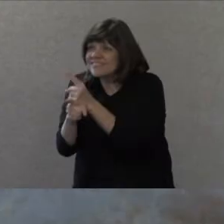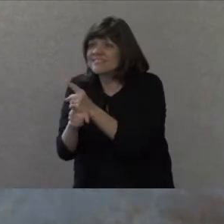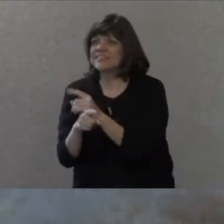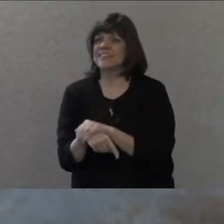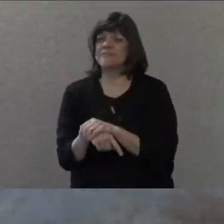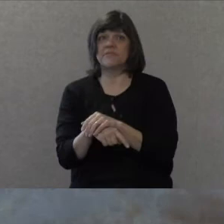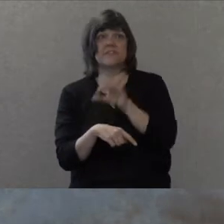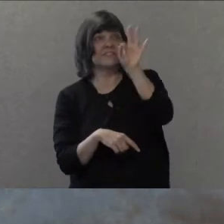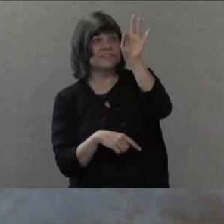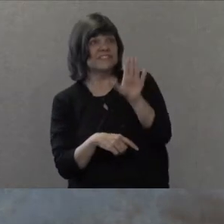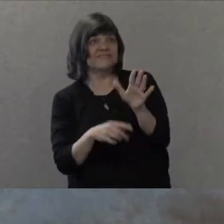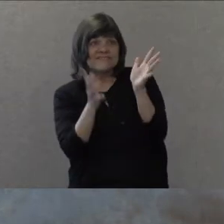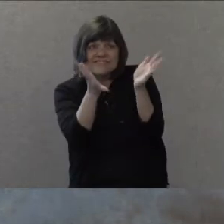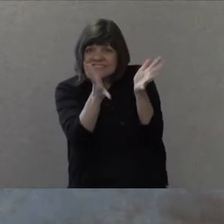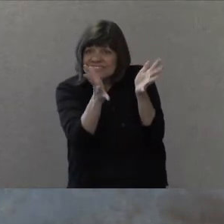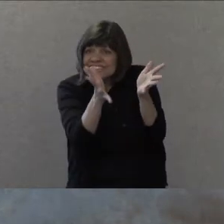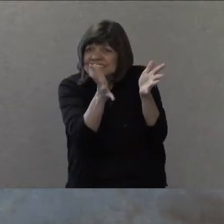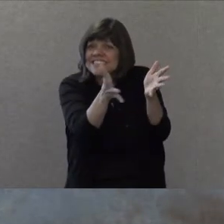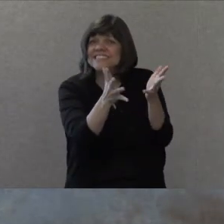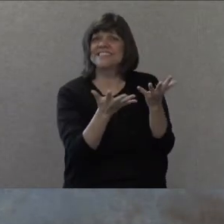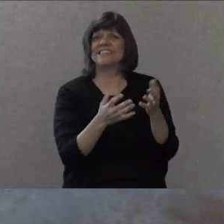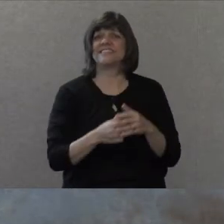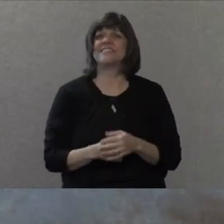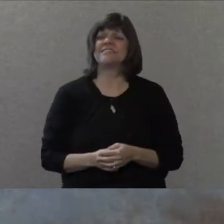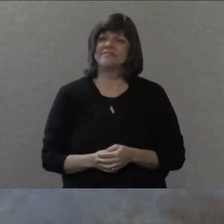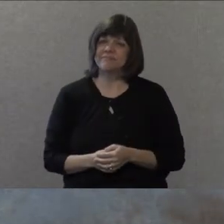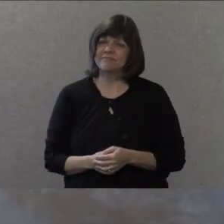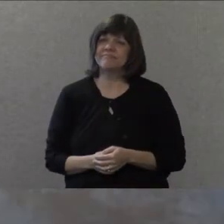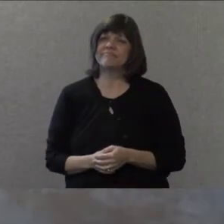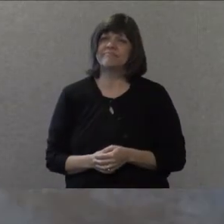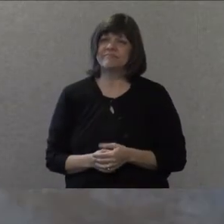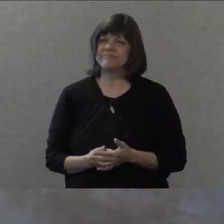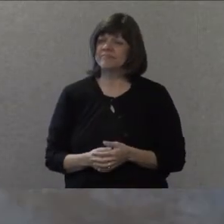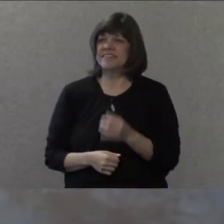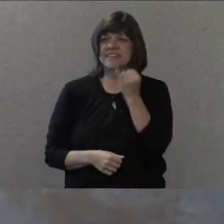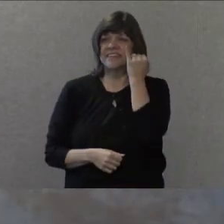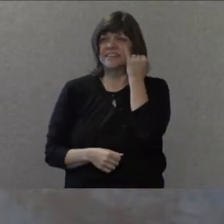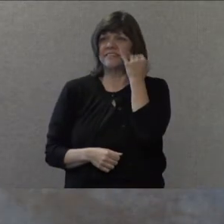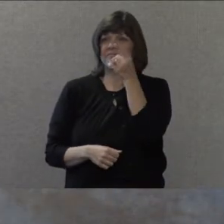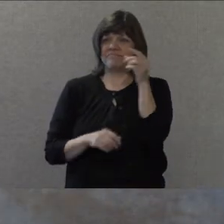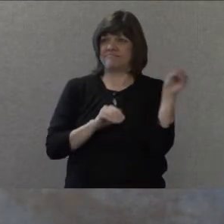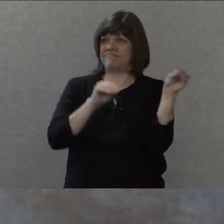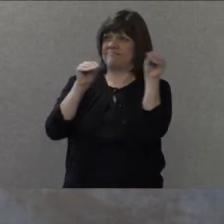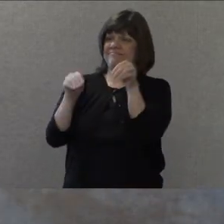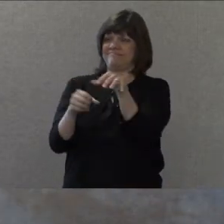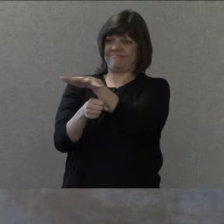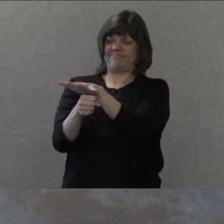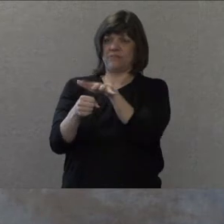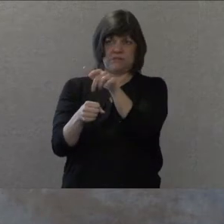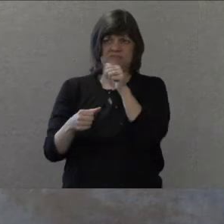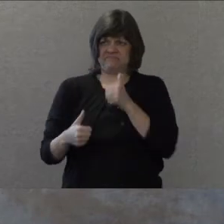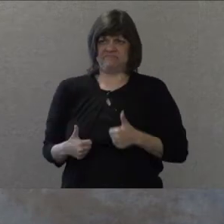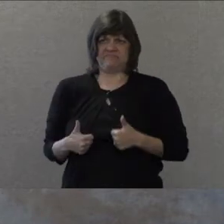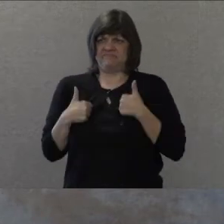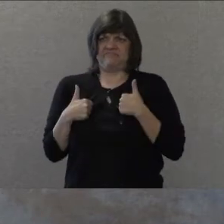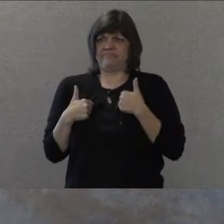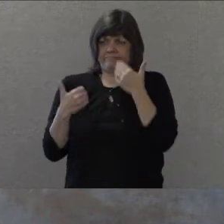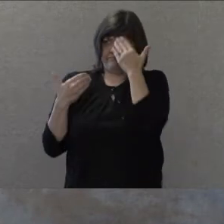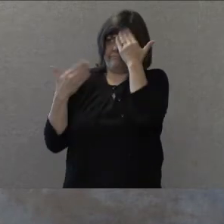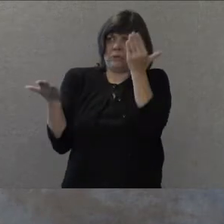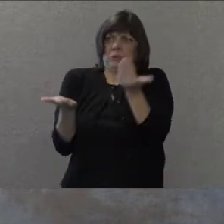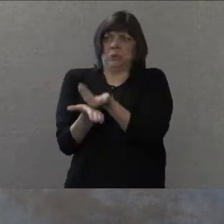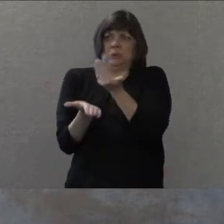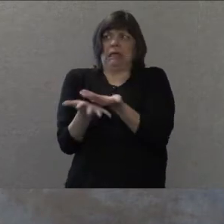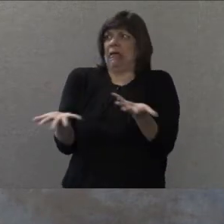brother. Talk towards my pastor. If you're living in an area